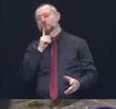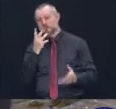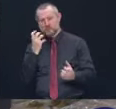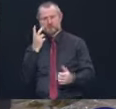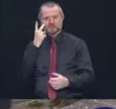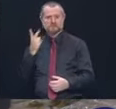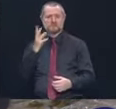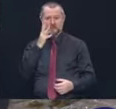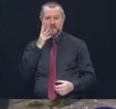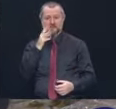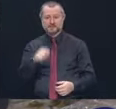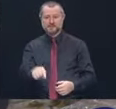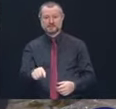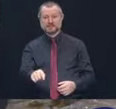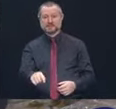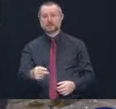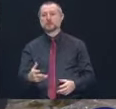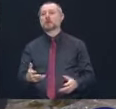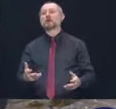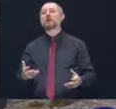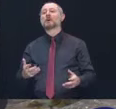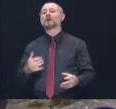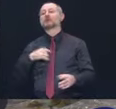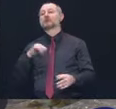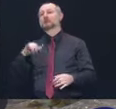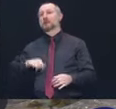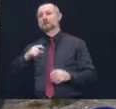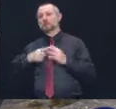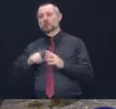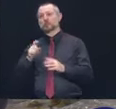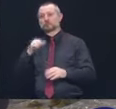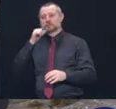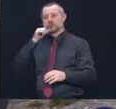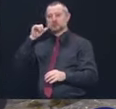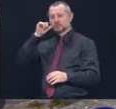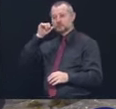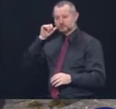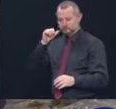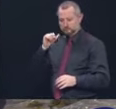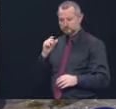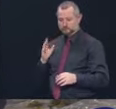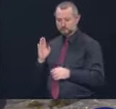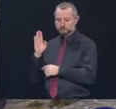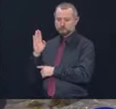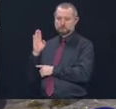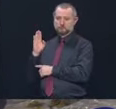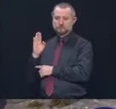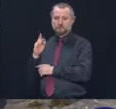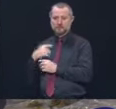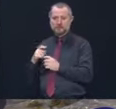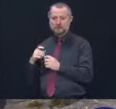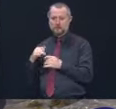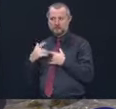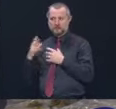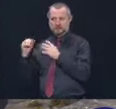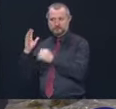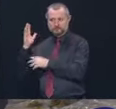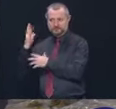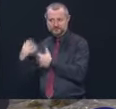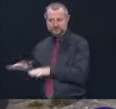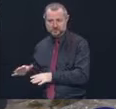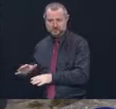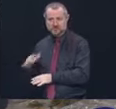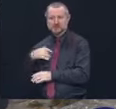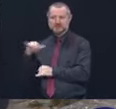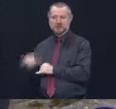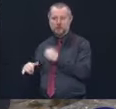Thanksgiving. I could have stayed home yesterday after the last event I did, press conference, stay home